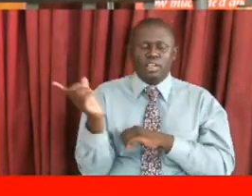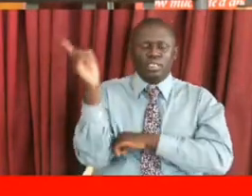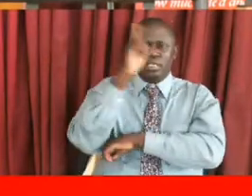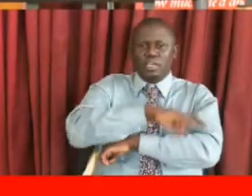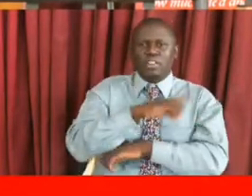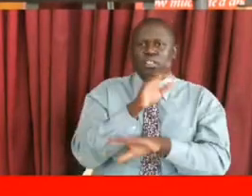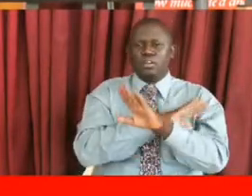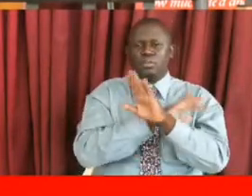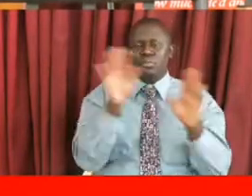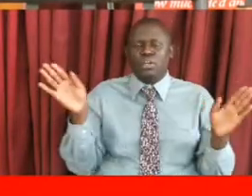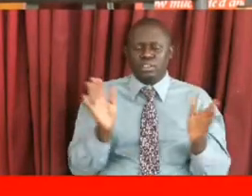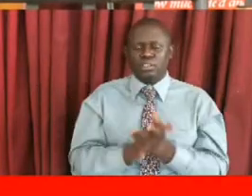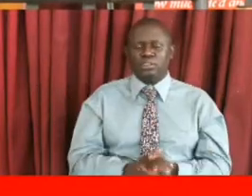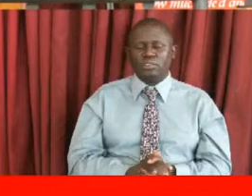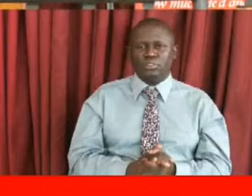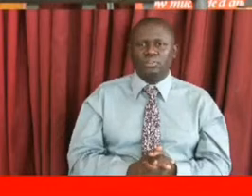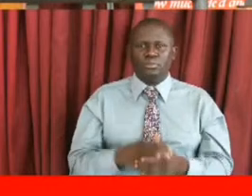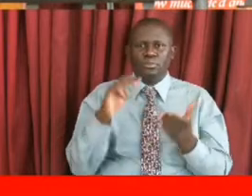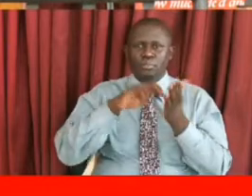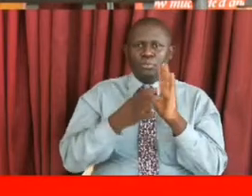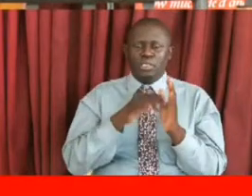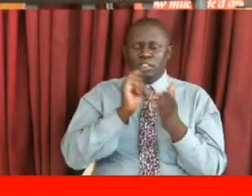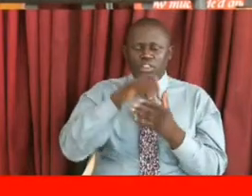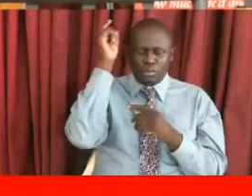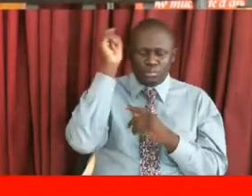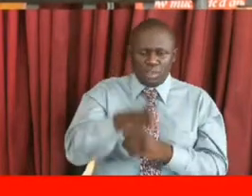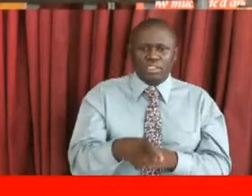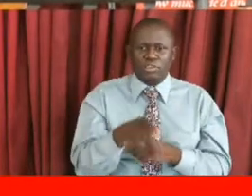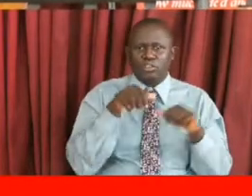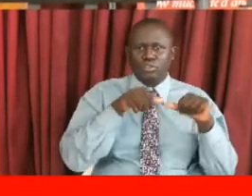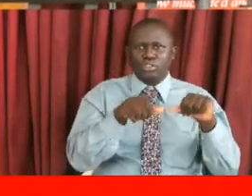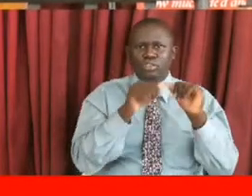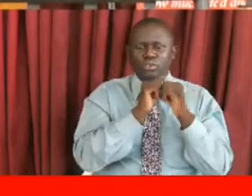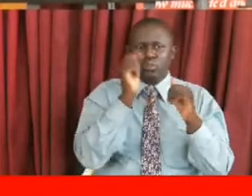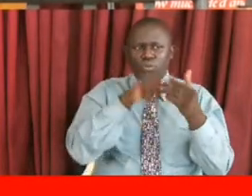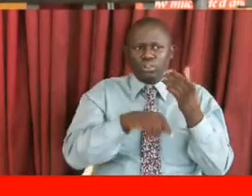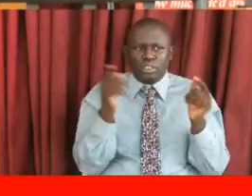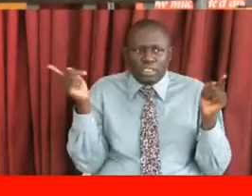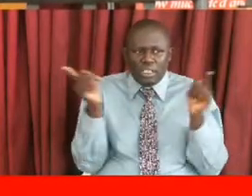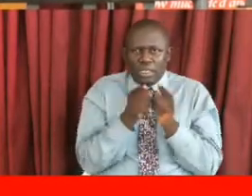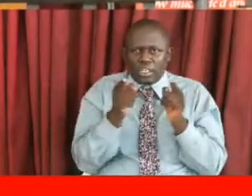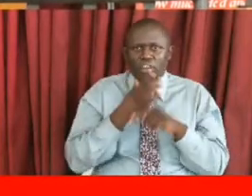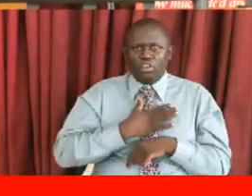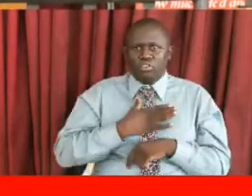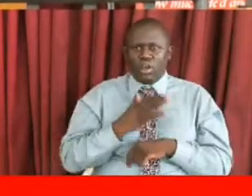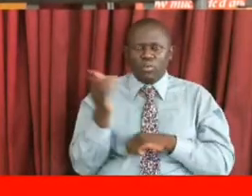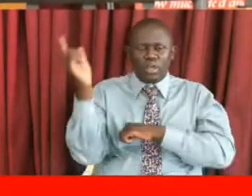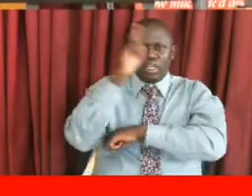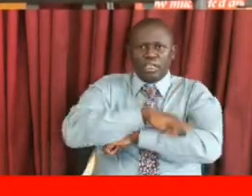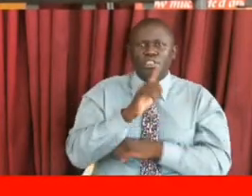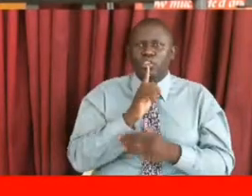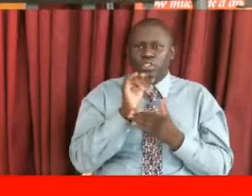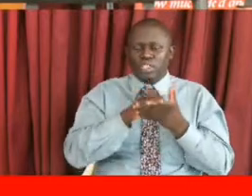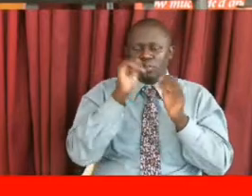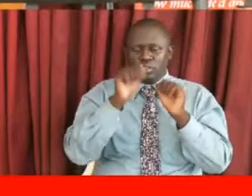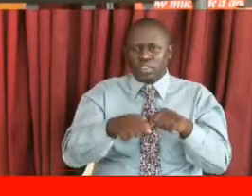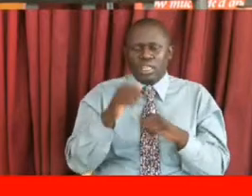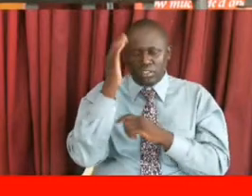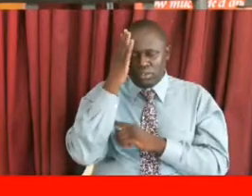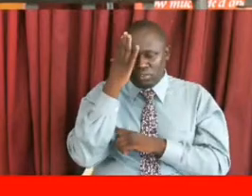day so we must look at the need of our day for us to know the kind of light we are going